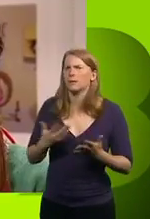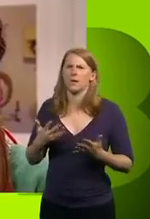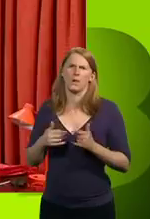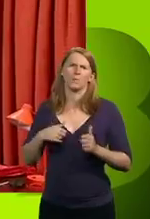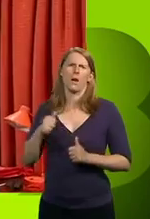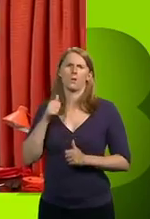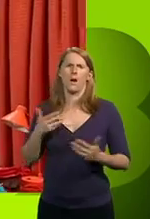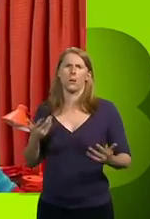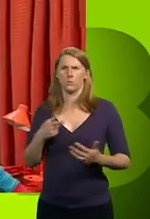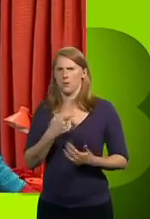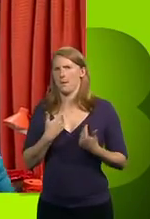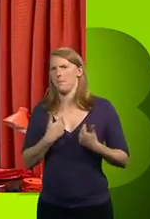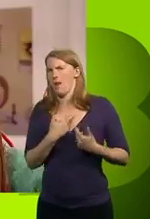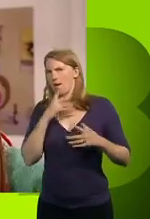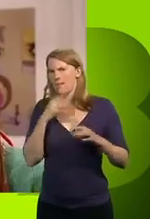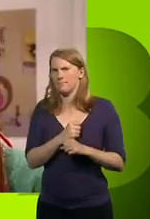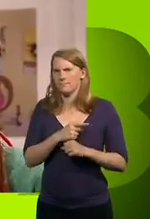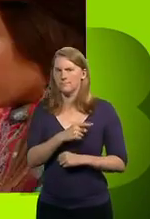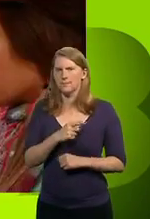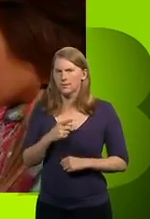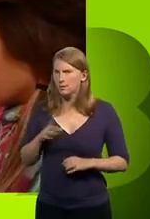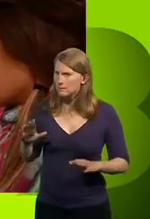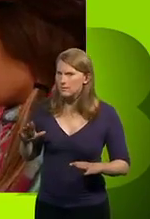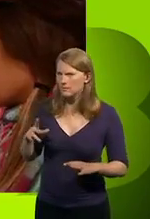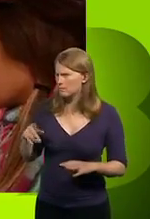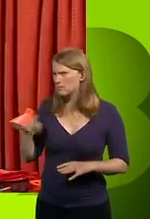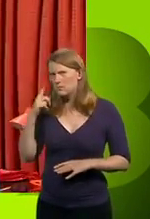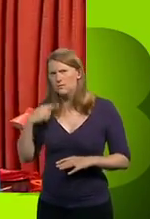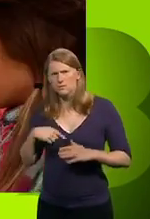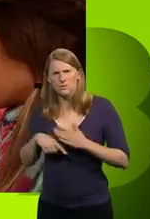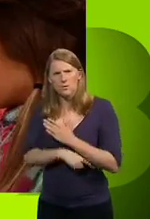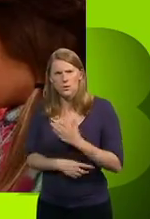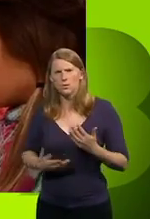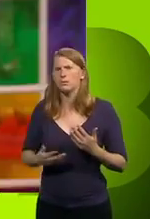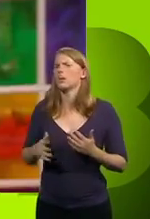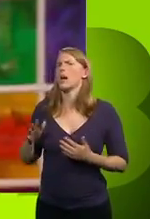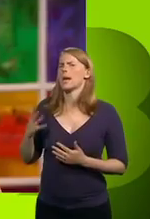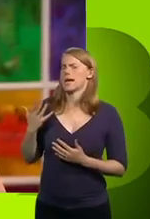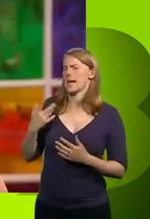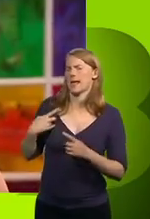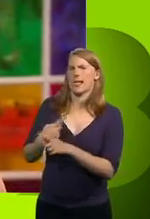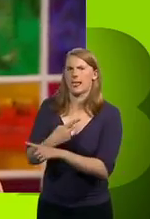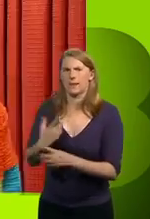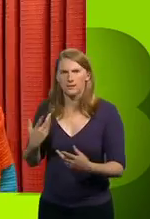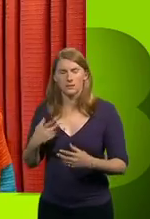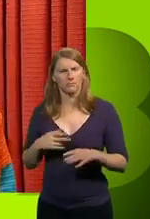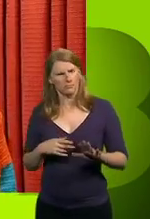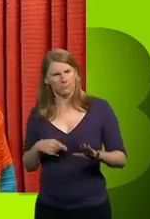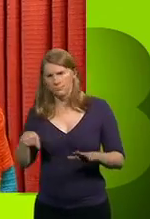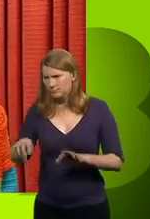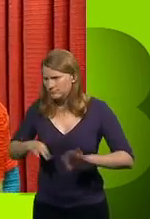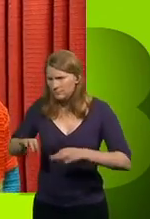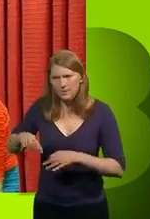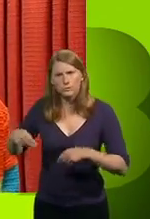Let me get this straight. You thought I was some kind of pauper. Sorry. Easy mistake to make. Thanks. But how was Booties for Peaches going to help Jack? He's not a